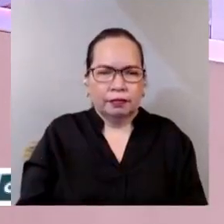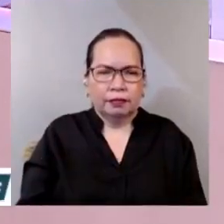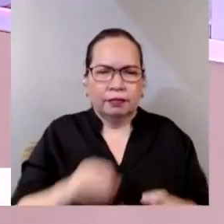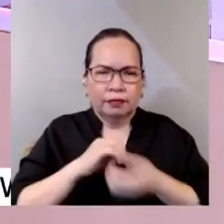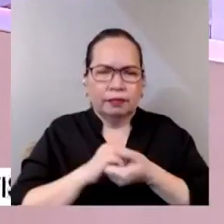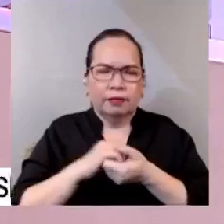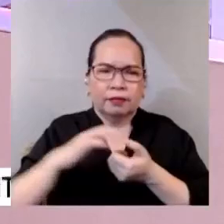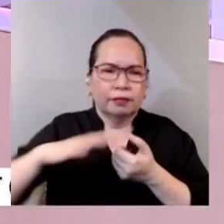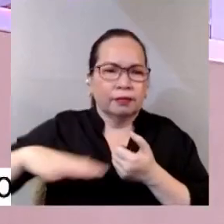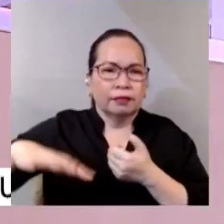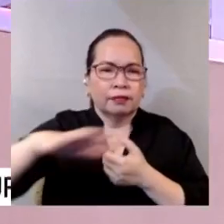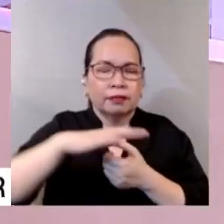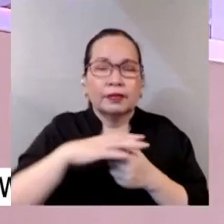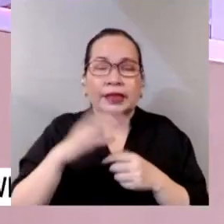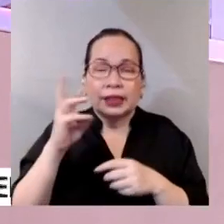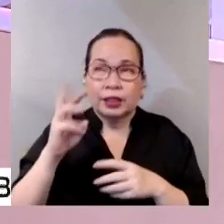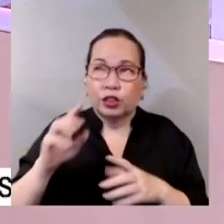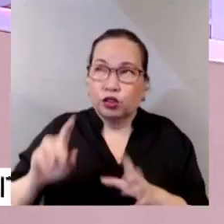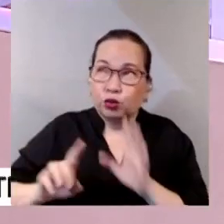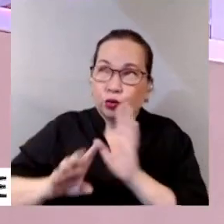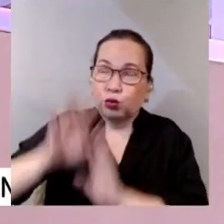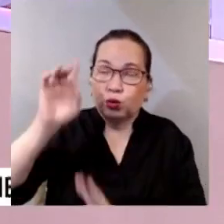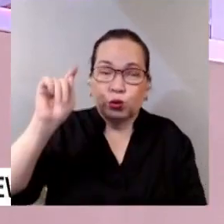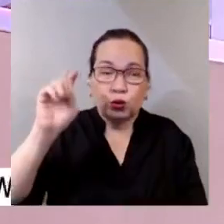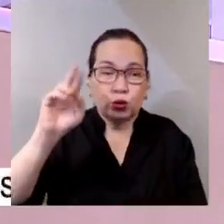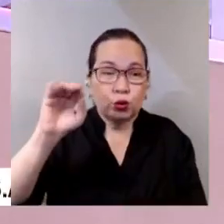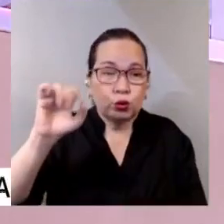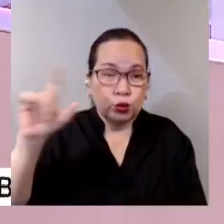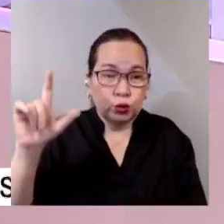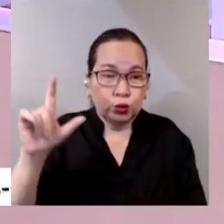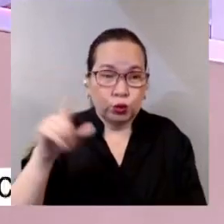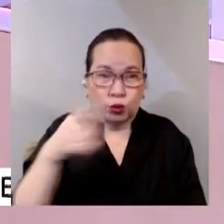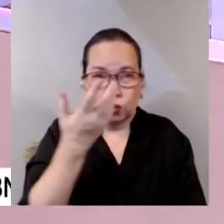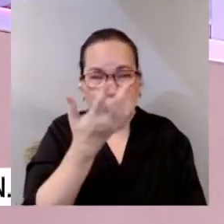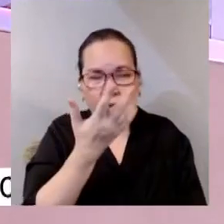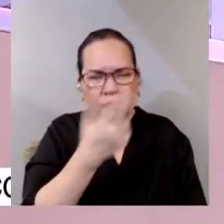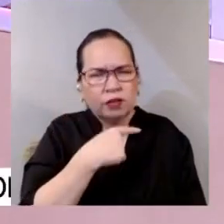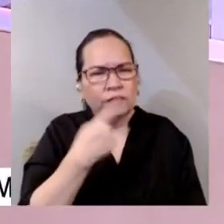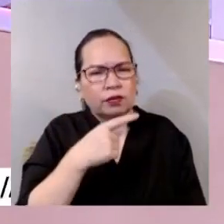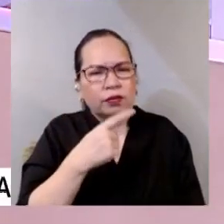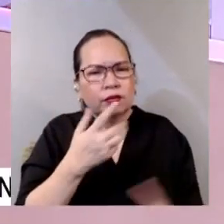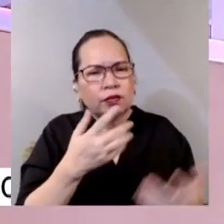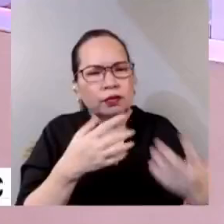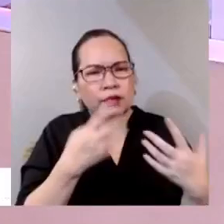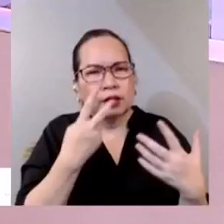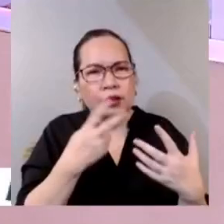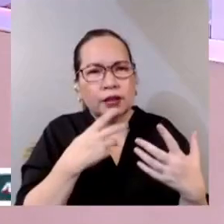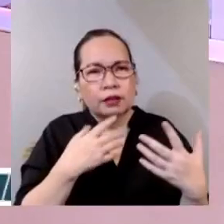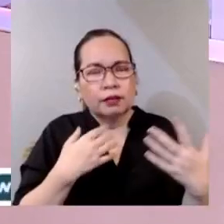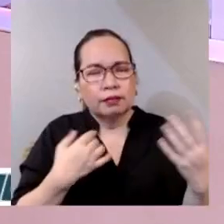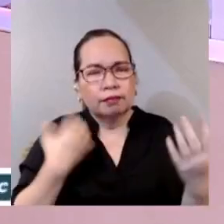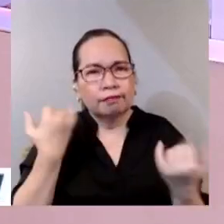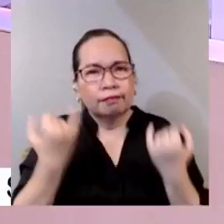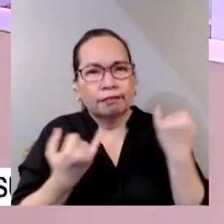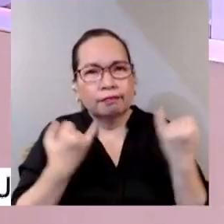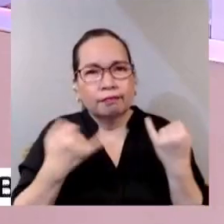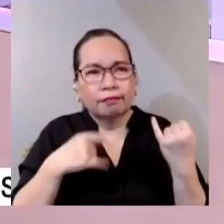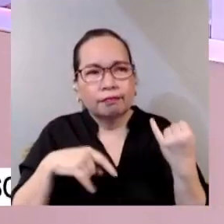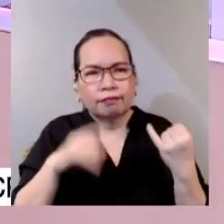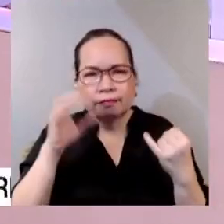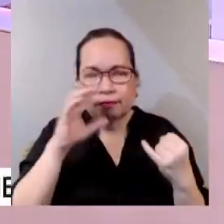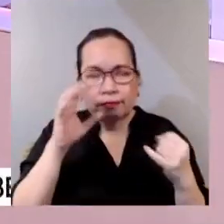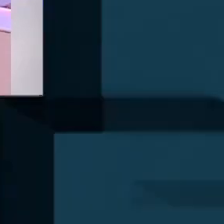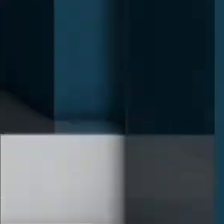activists and local Native American tribes. It's inspired troll hunters to walk in the woods to find them. Take a